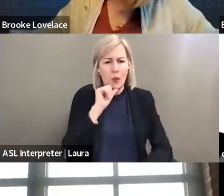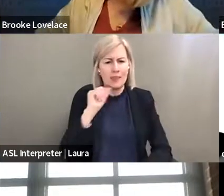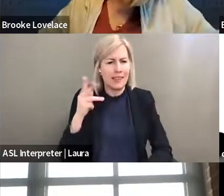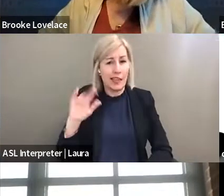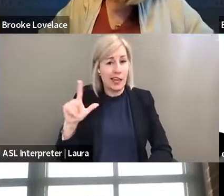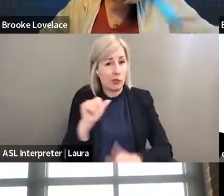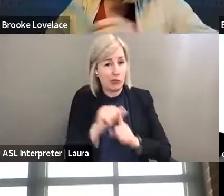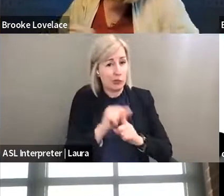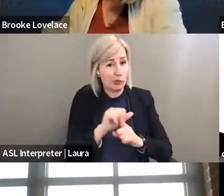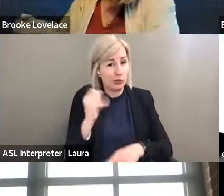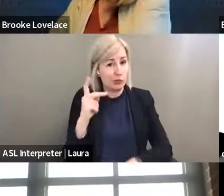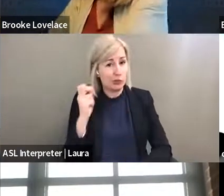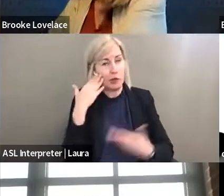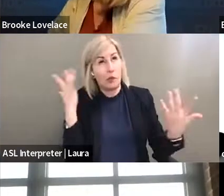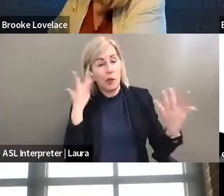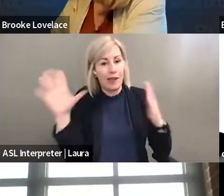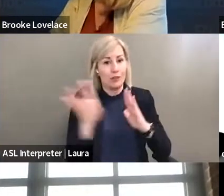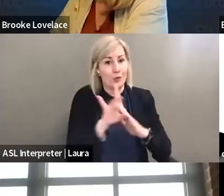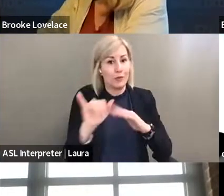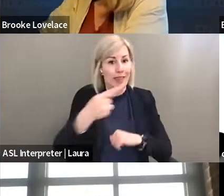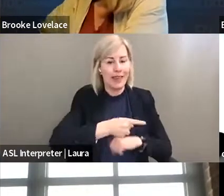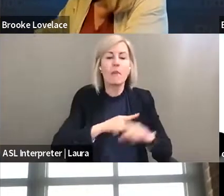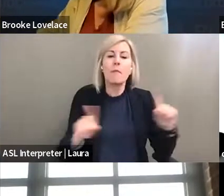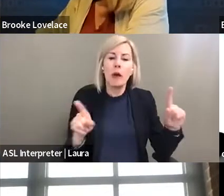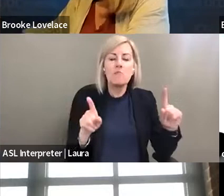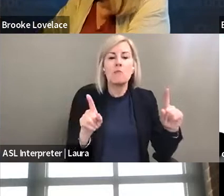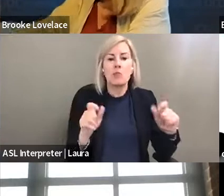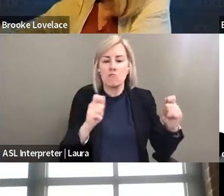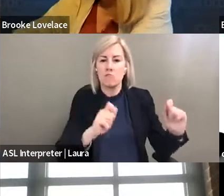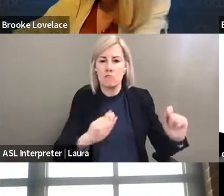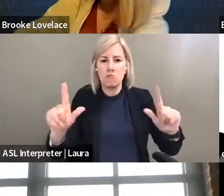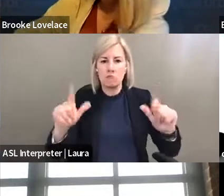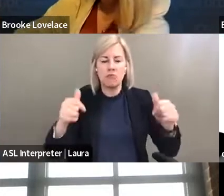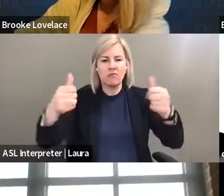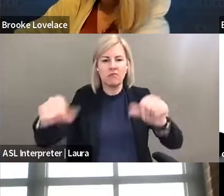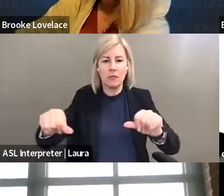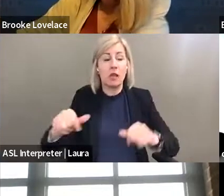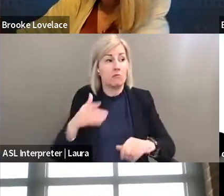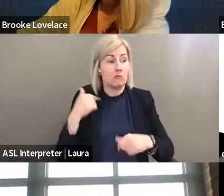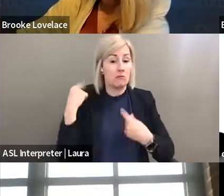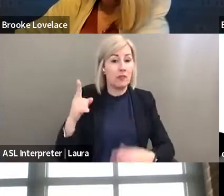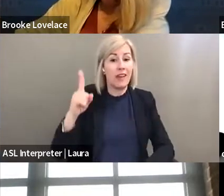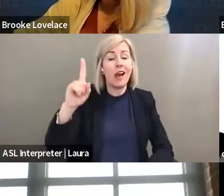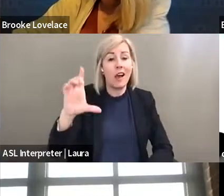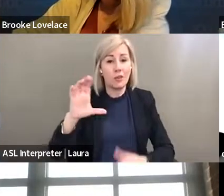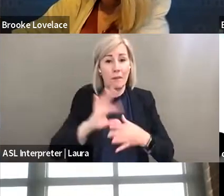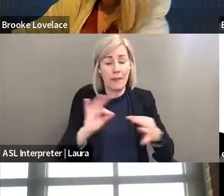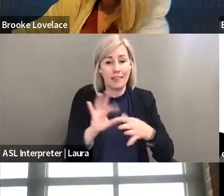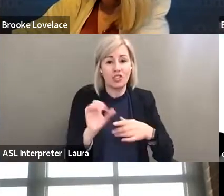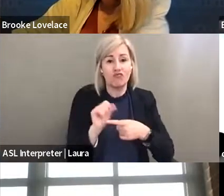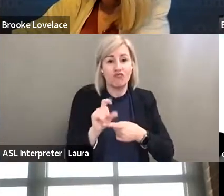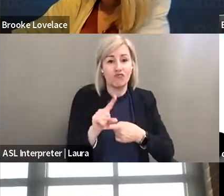April 1st, but we put that up. And since that time, we've had over 100 messages sent on